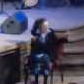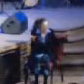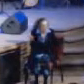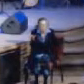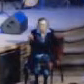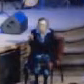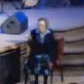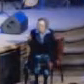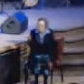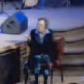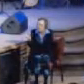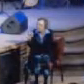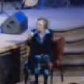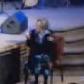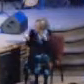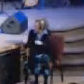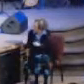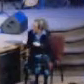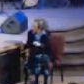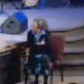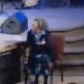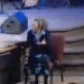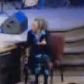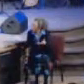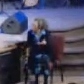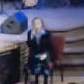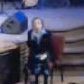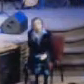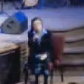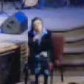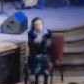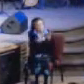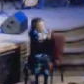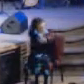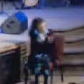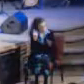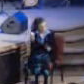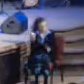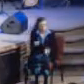What in the world just happened? So I'm going to tell you, I want to show you here